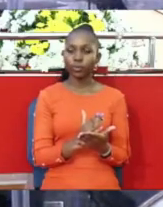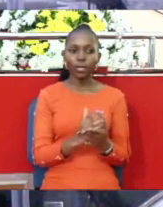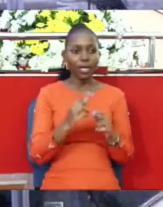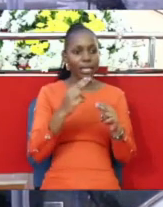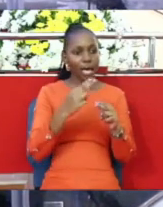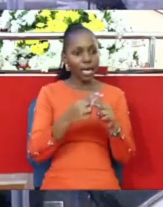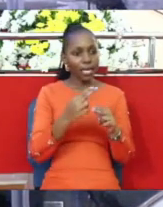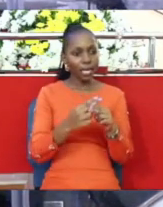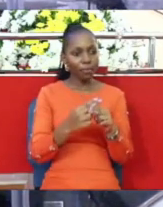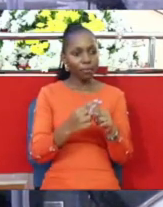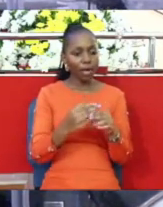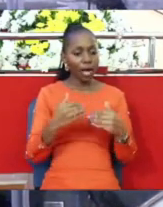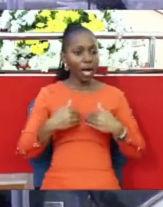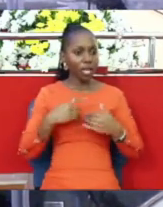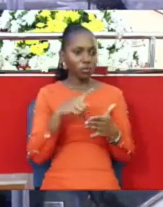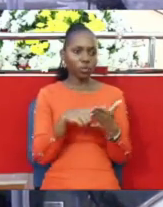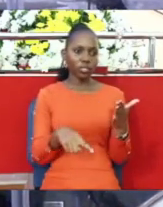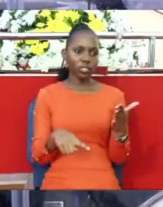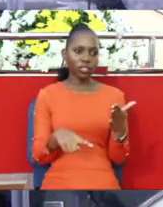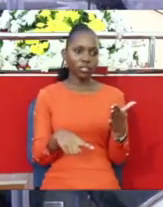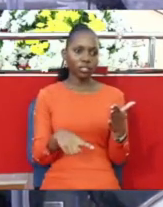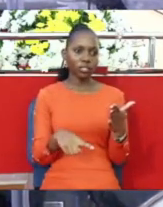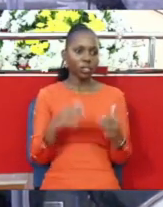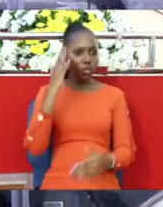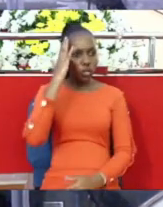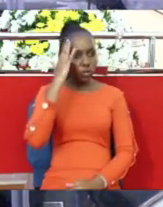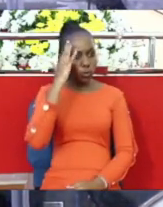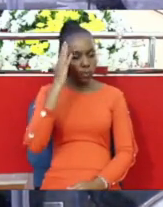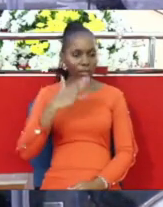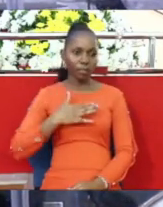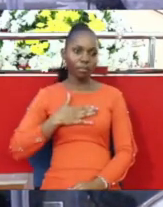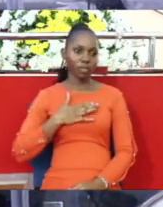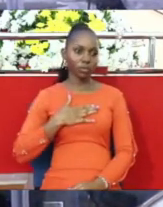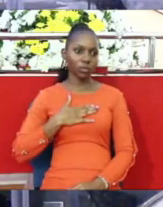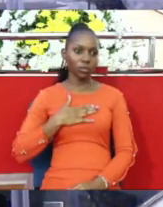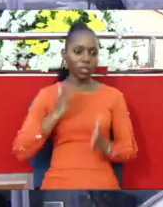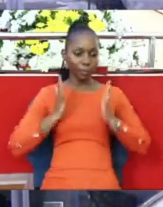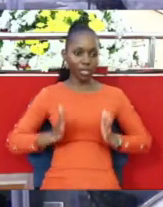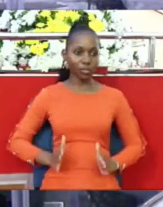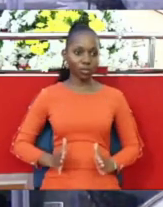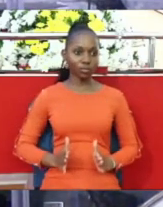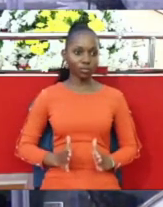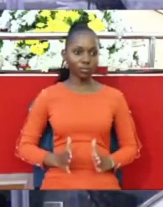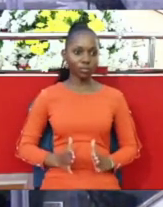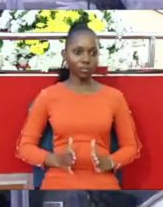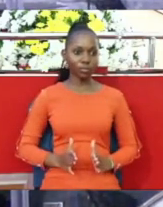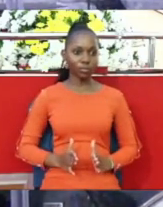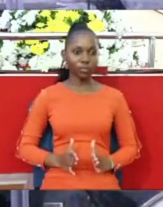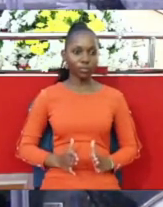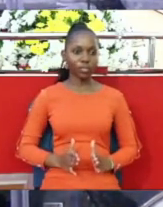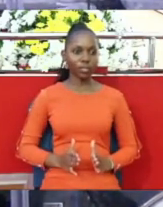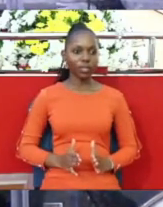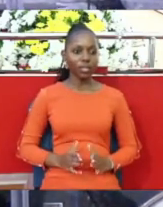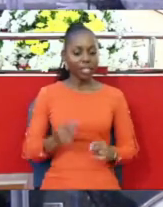identity. Kwamba jina linaleta ufahamu of the person named. Kutambulika kwa mtu. It is who they